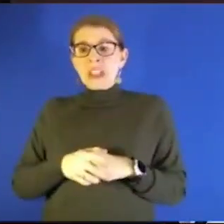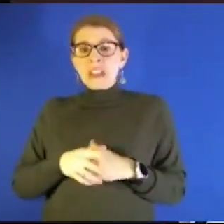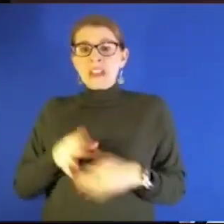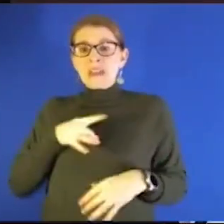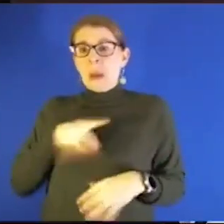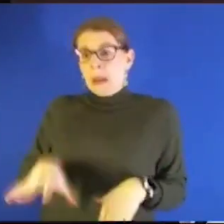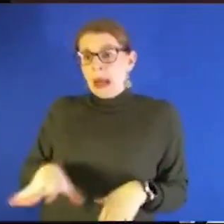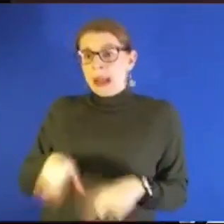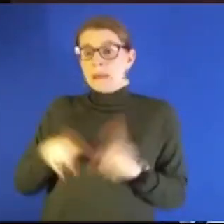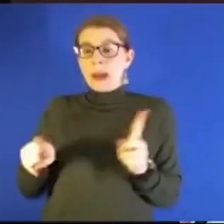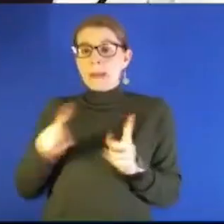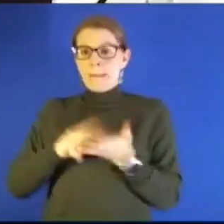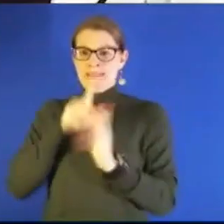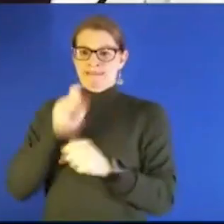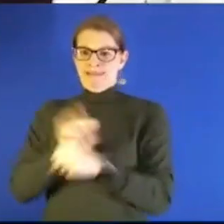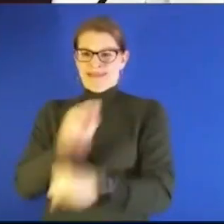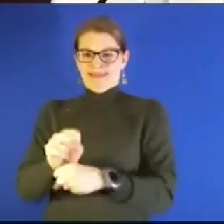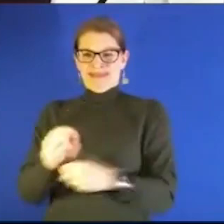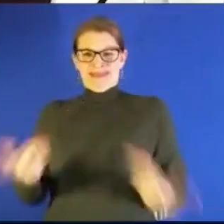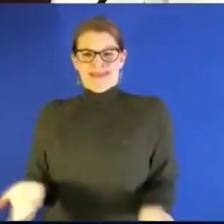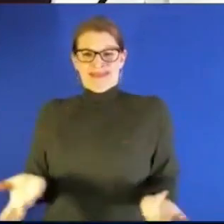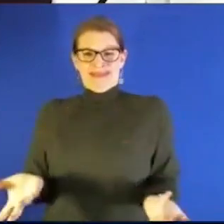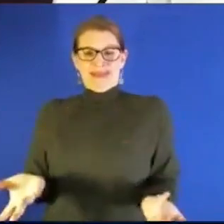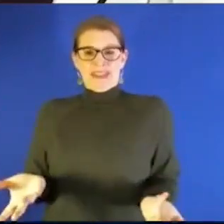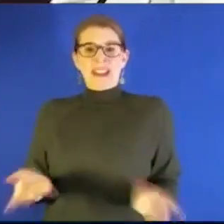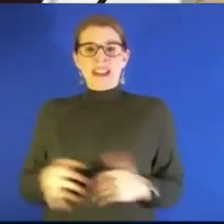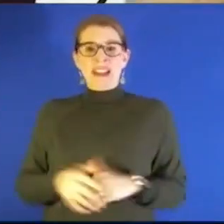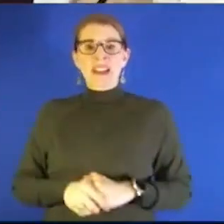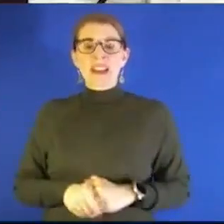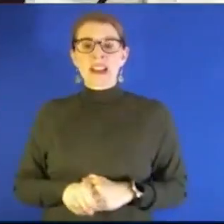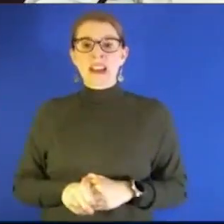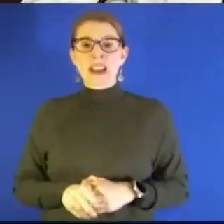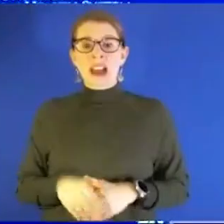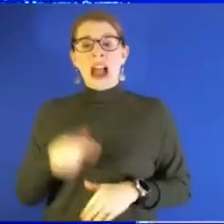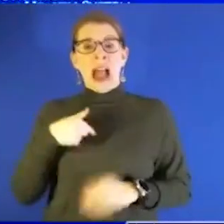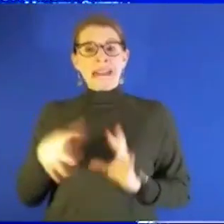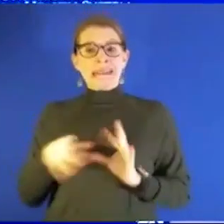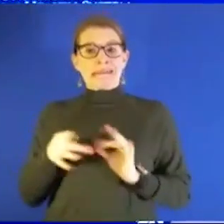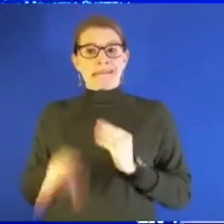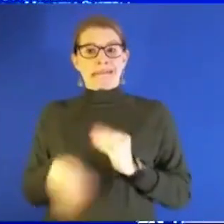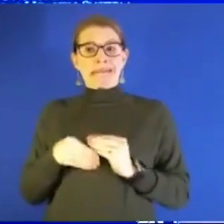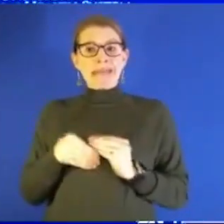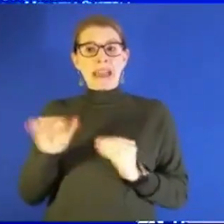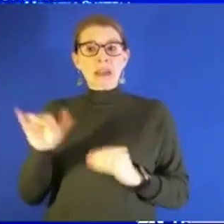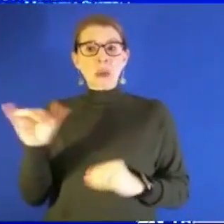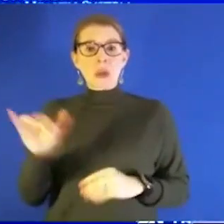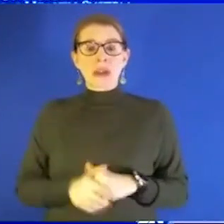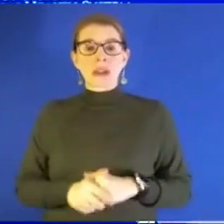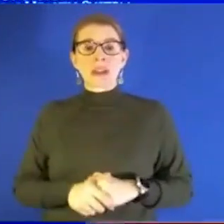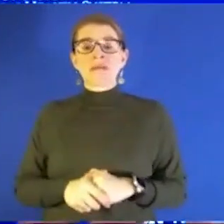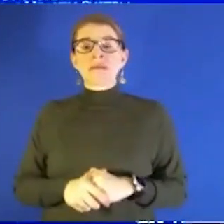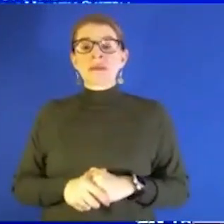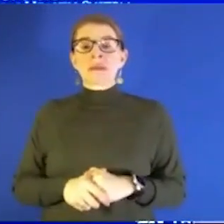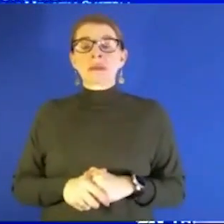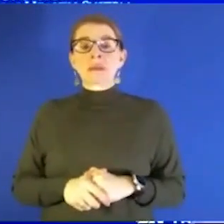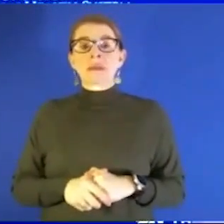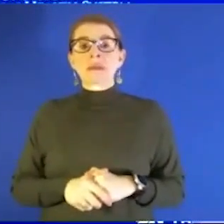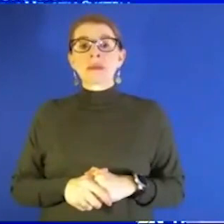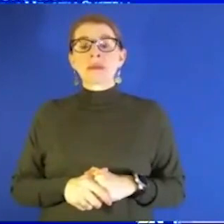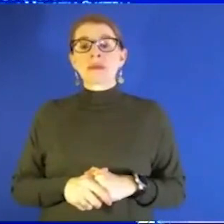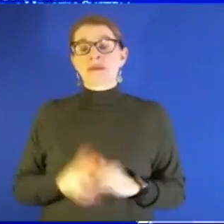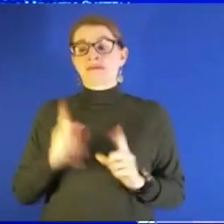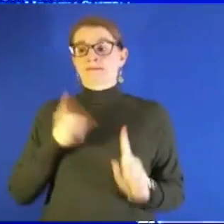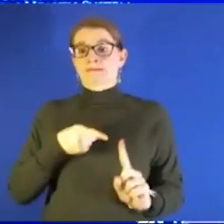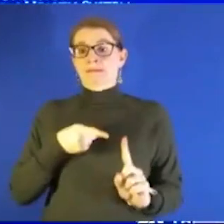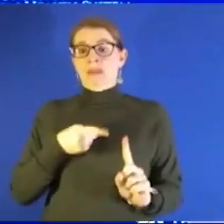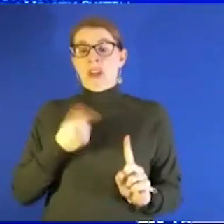untrue. Yeah, I would agree. It's going to make it worse. I was going to kind of say it in the same thing in just different words. It's a matter of what do you want